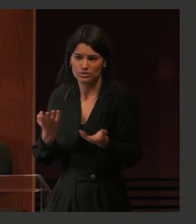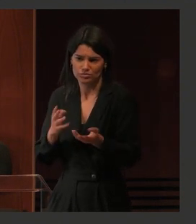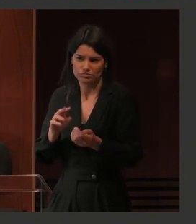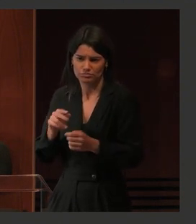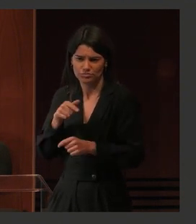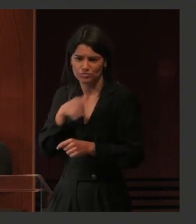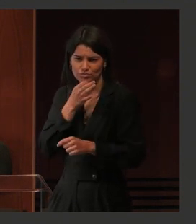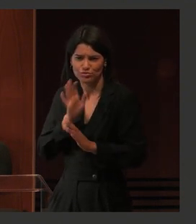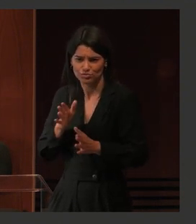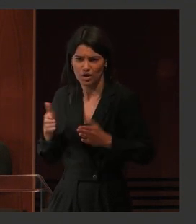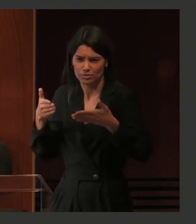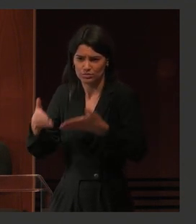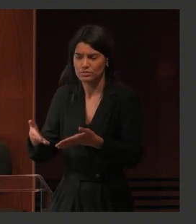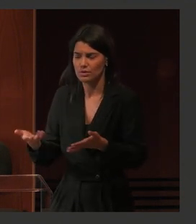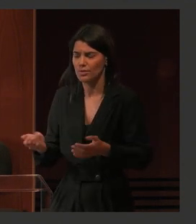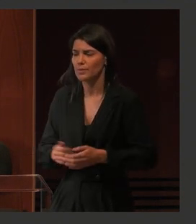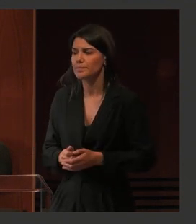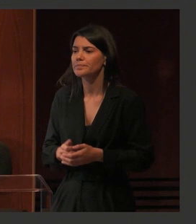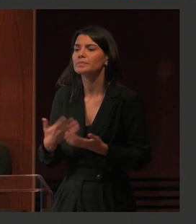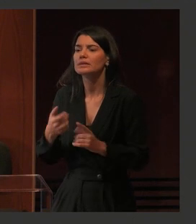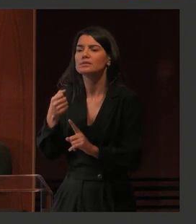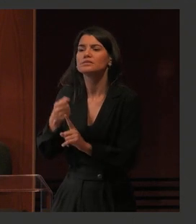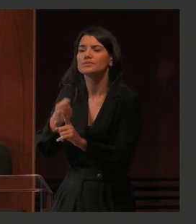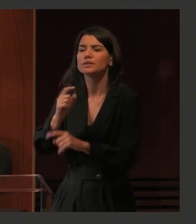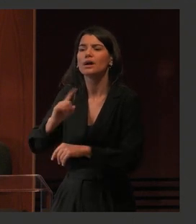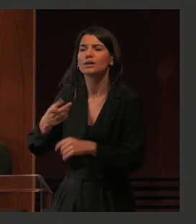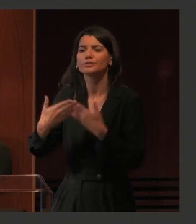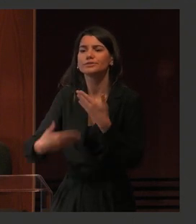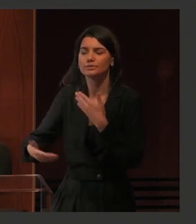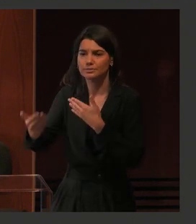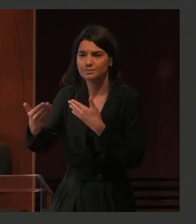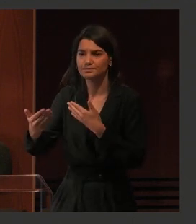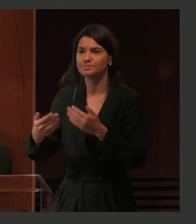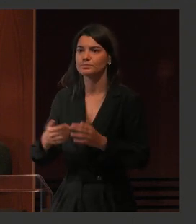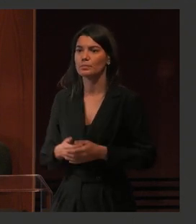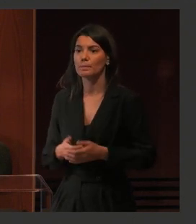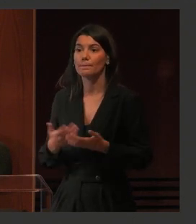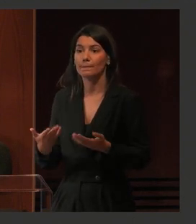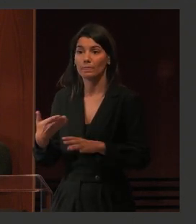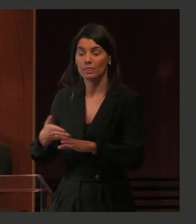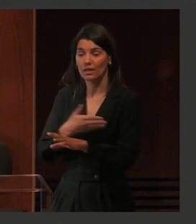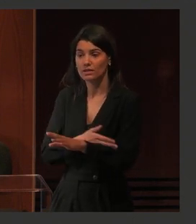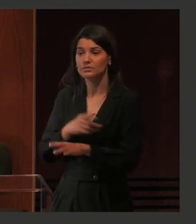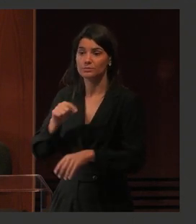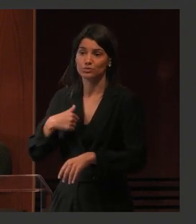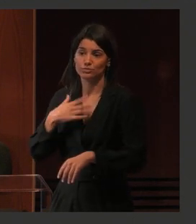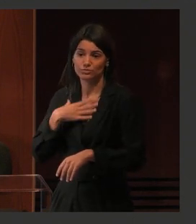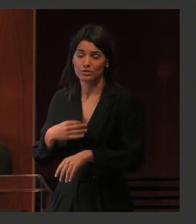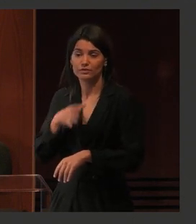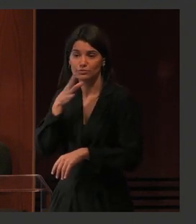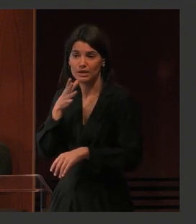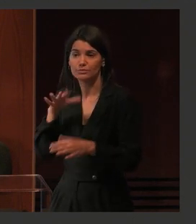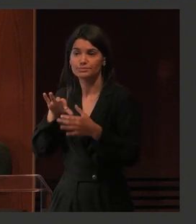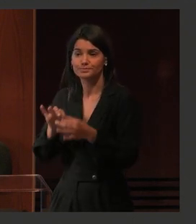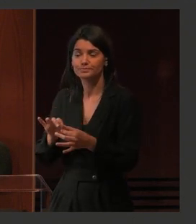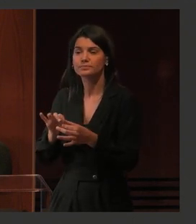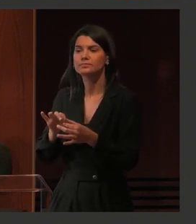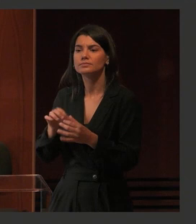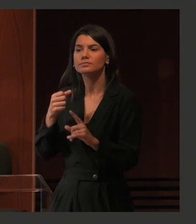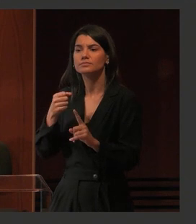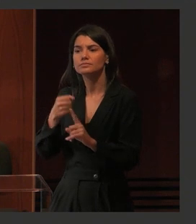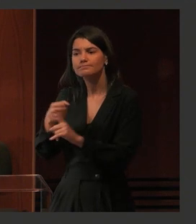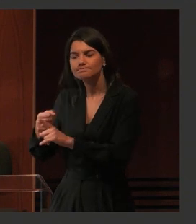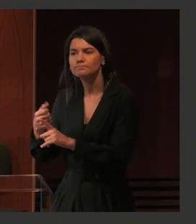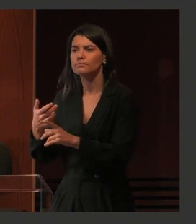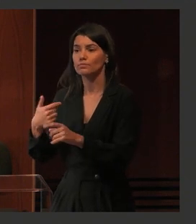are the challenges that come from? I would like to refer to the challenges that IFLA, I was IFLA